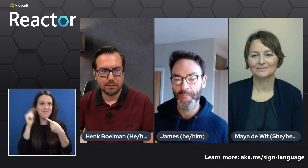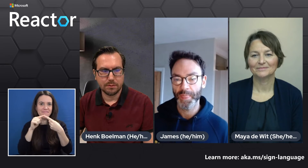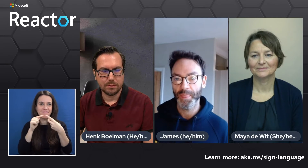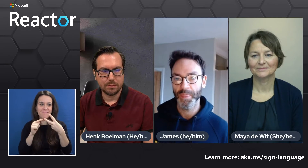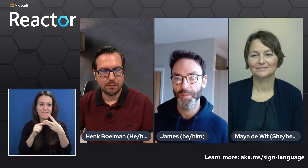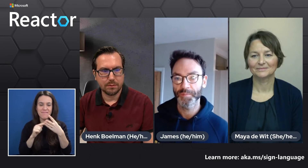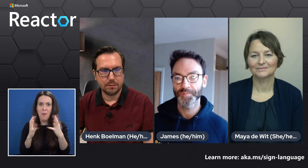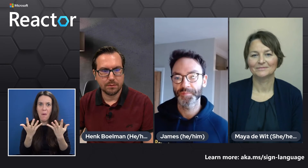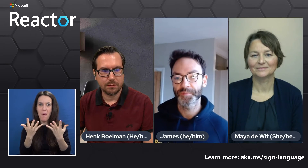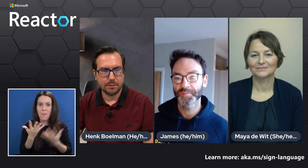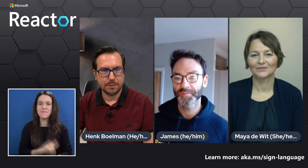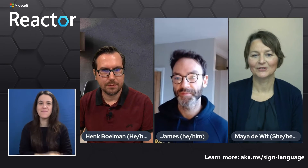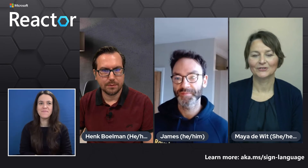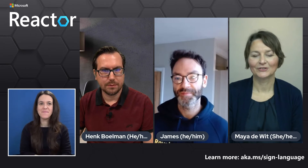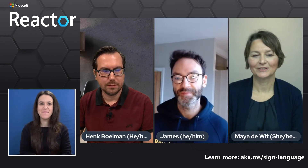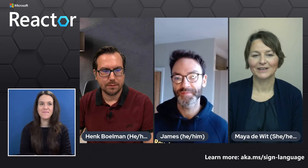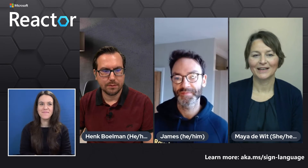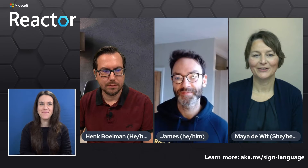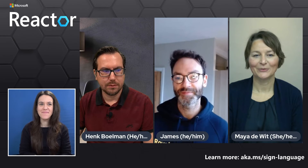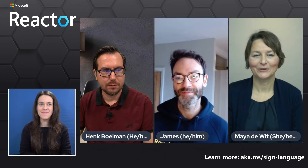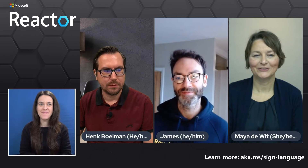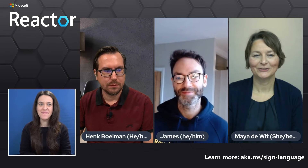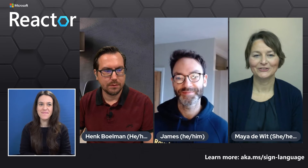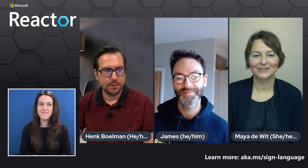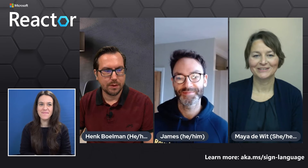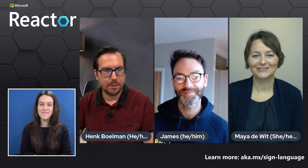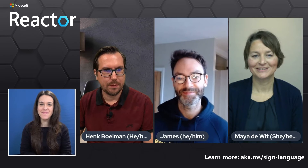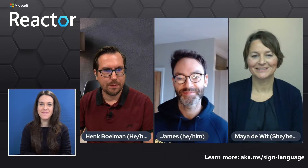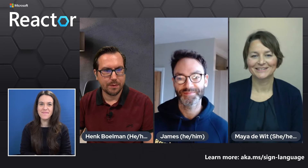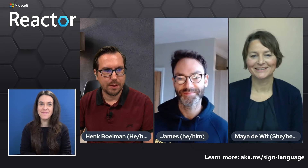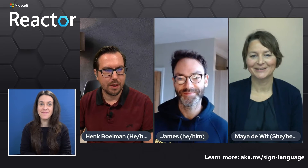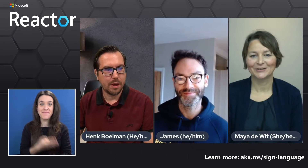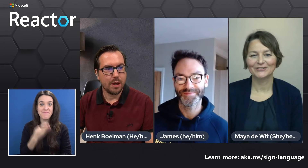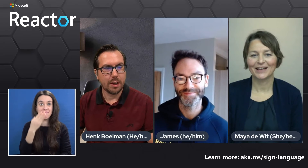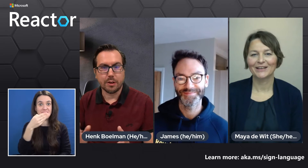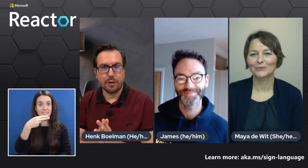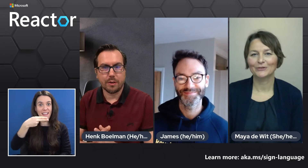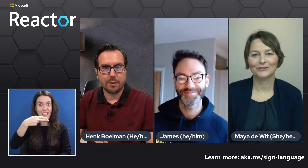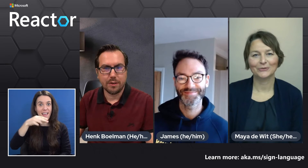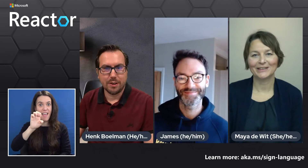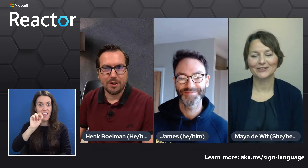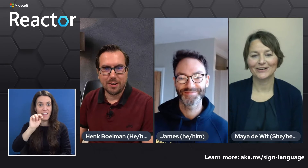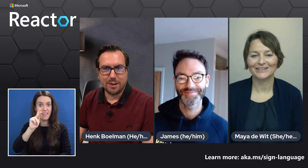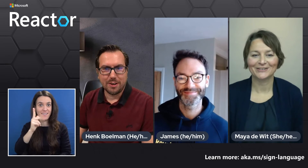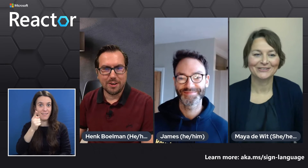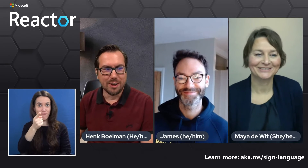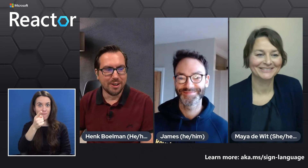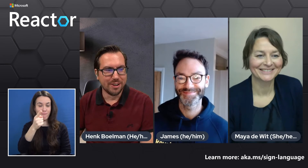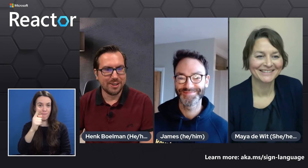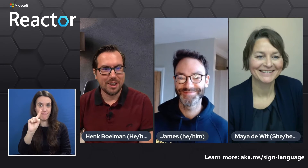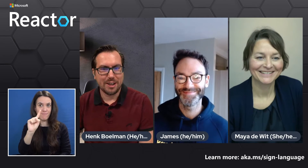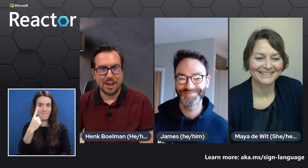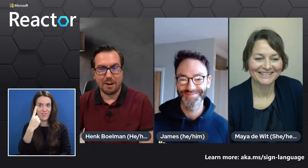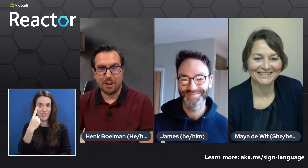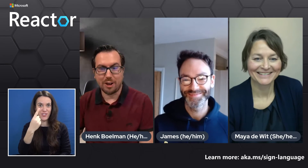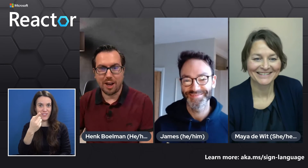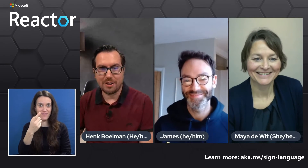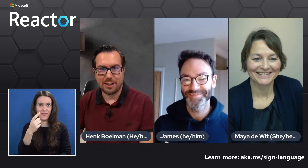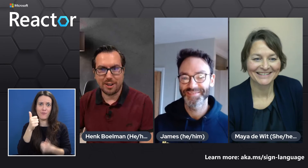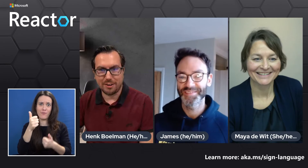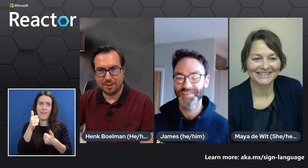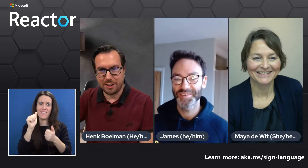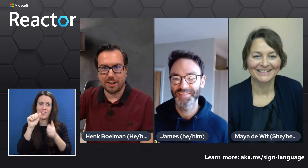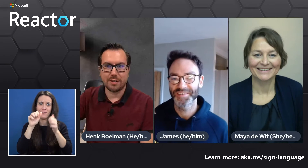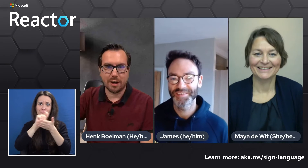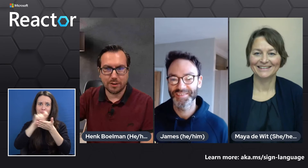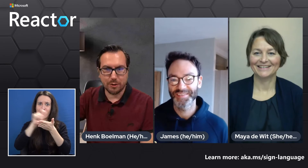immediately? Sure. Henk, you want to start? Because Henk wrote a great article. Yeah, we can